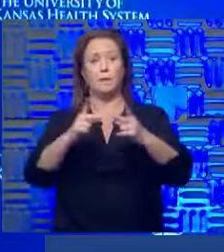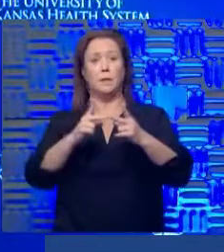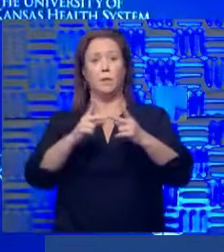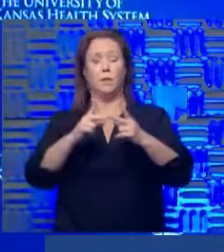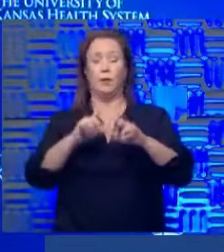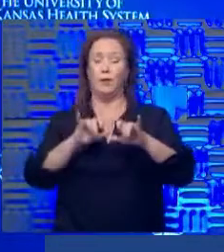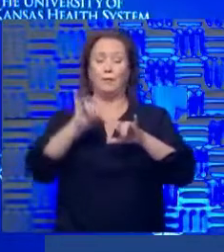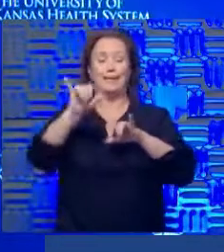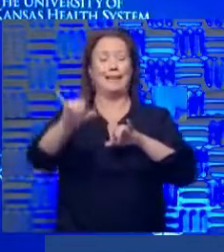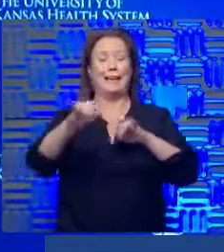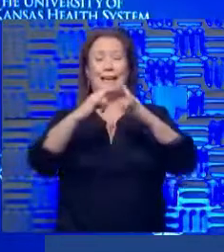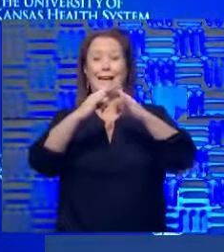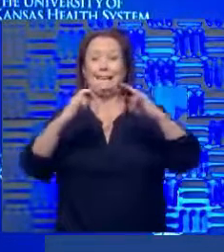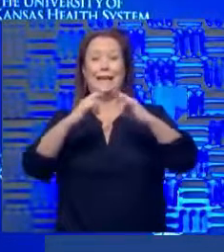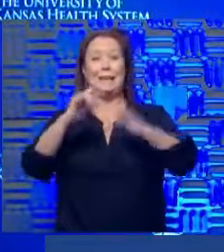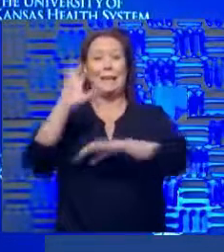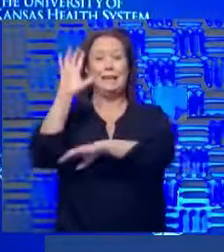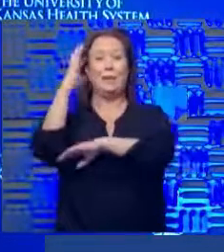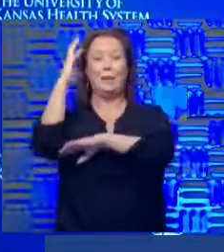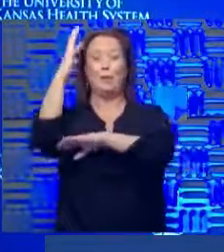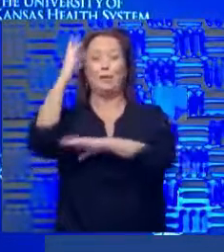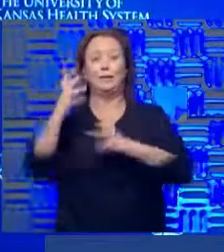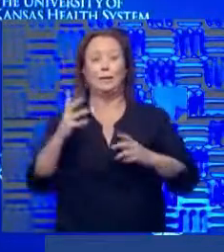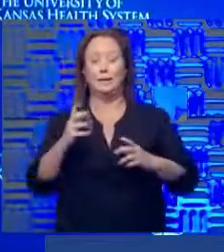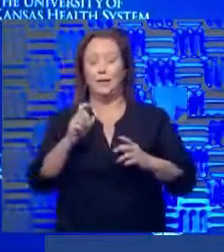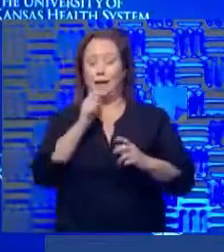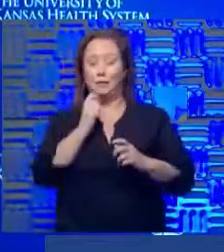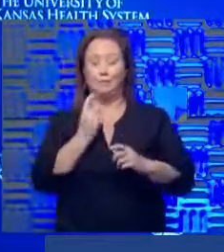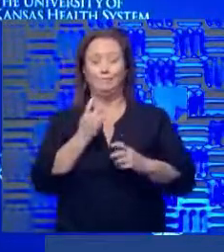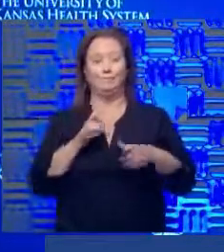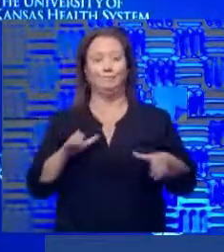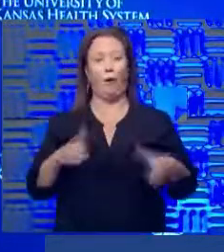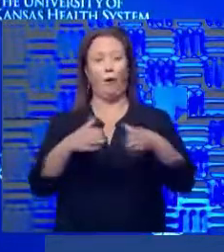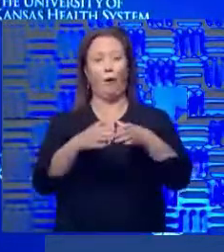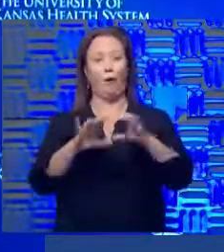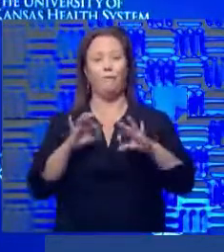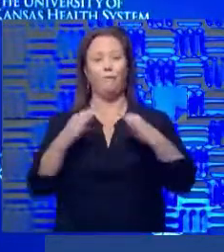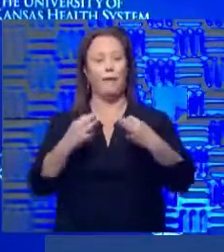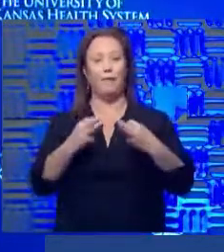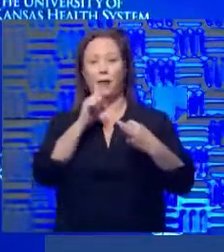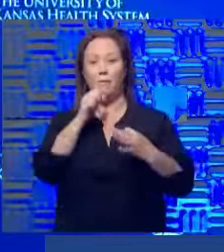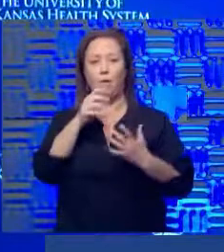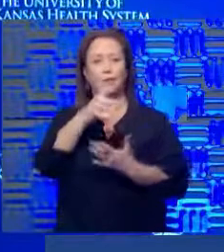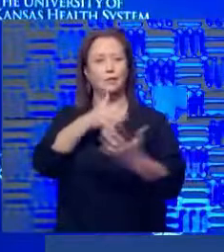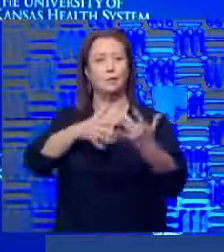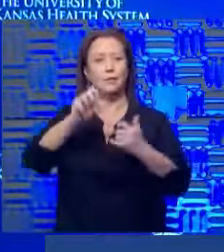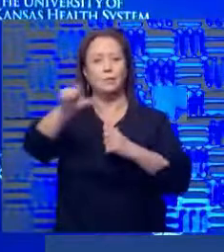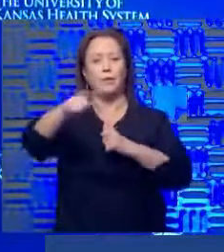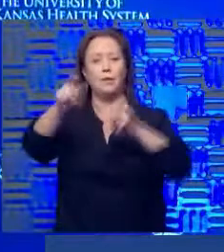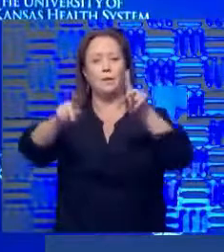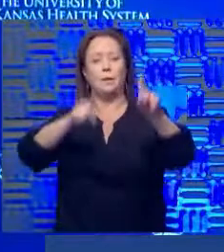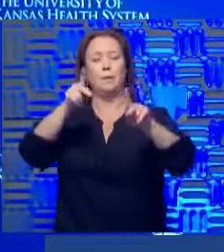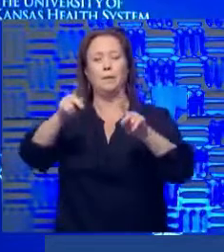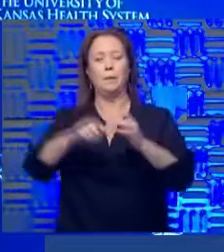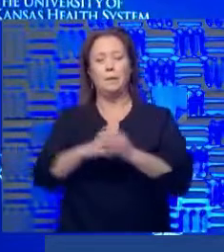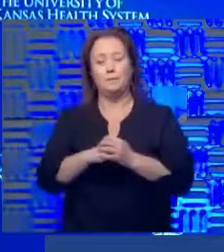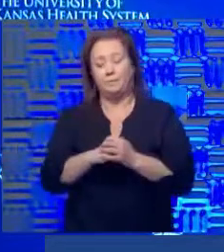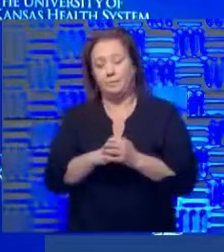woods. It's just going to be a few of us, and we're not going to be around anybody else. But I think that's got to be kind